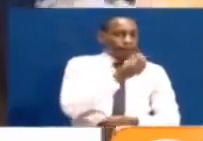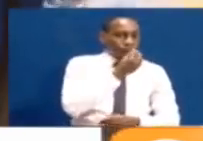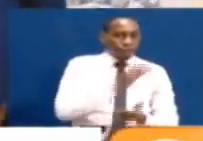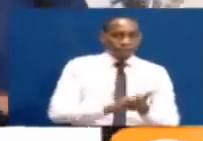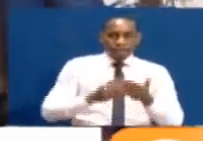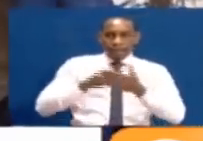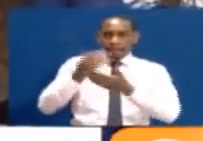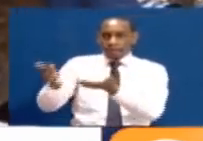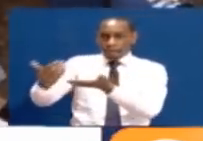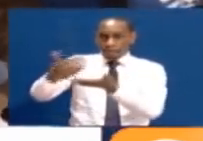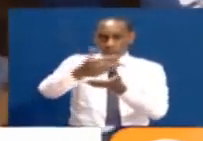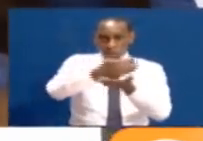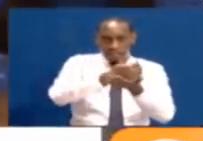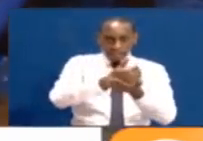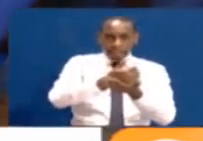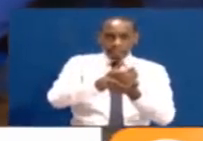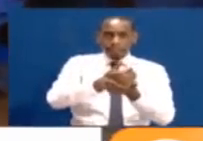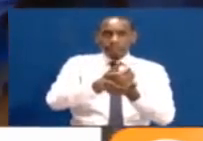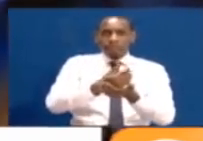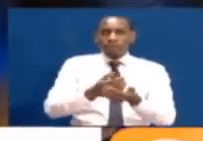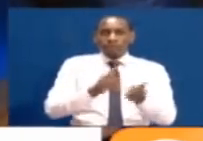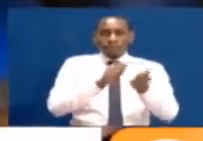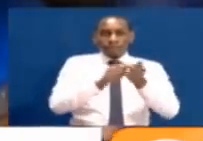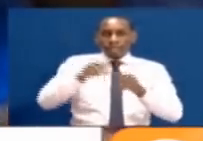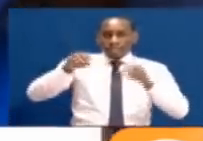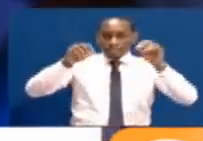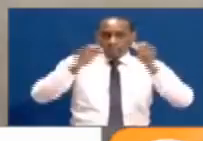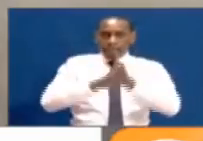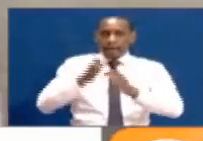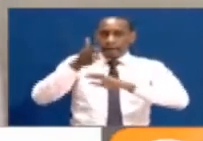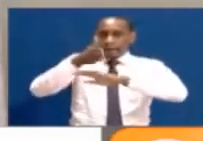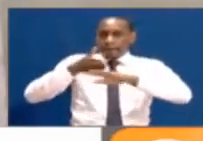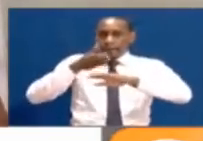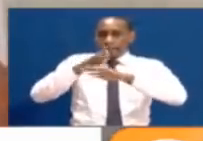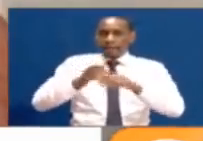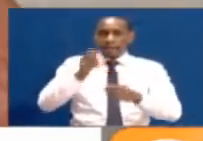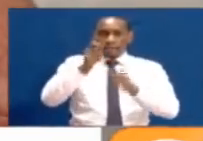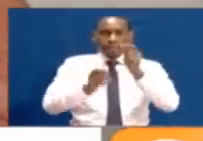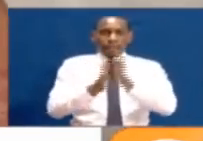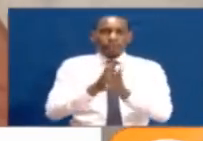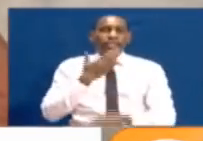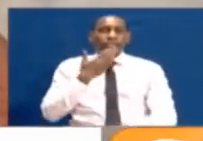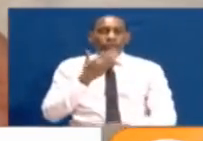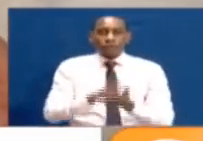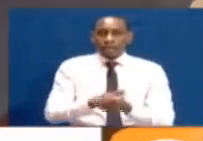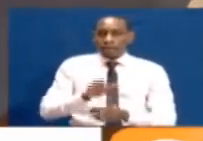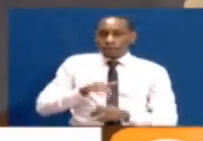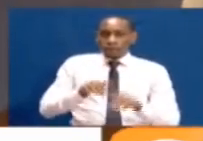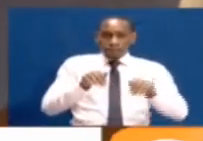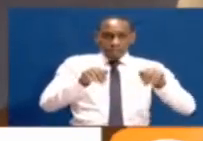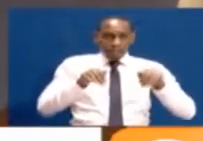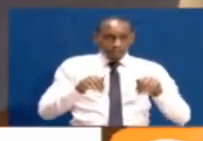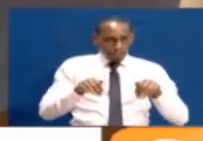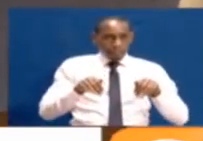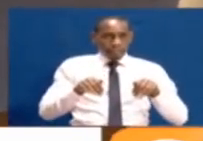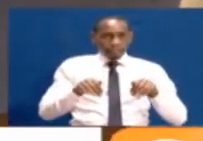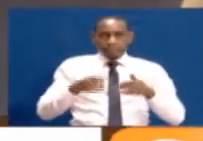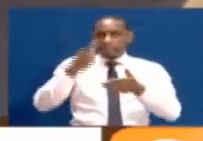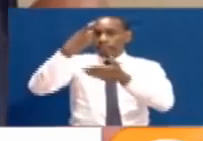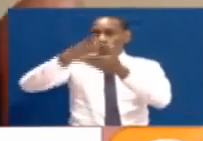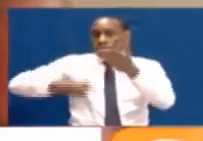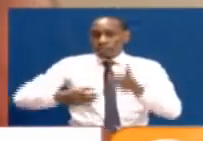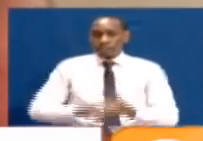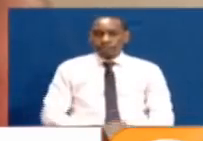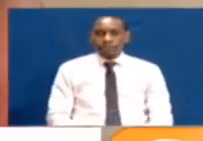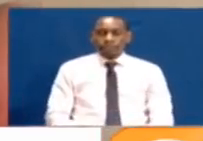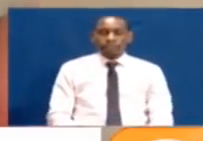After picking up her essentials such as ugali flour, bread, milk, and sugar, Margaret waits to hear the damages.